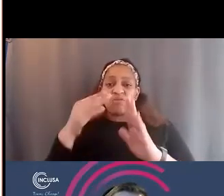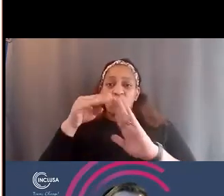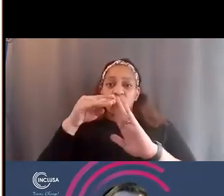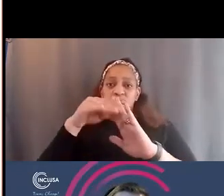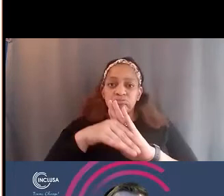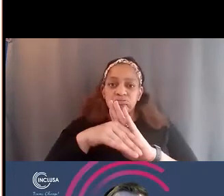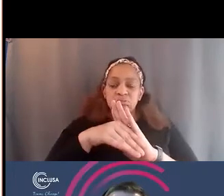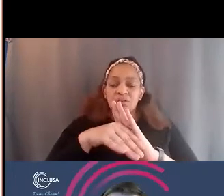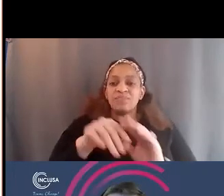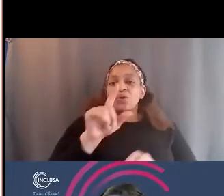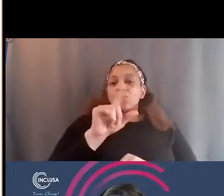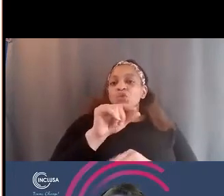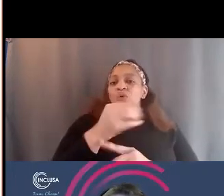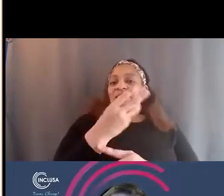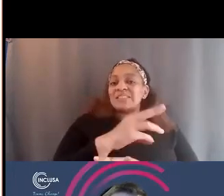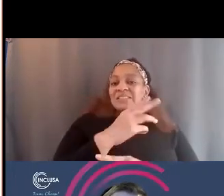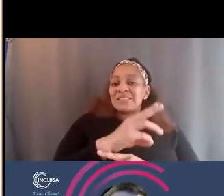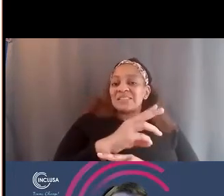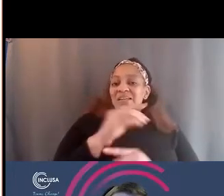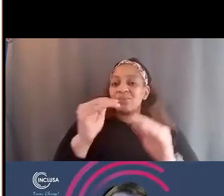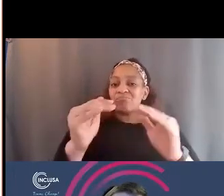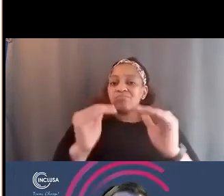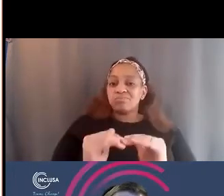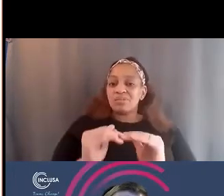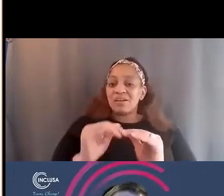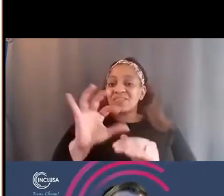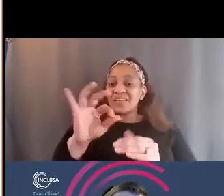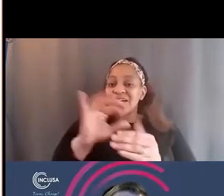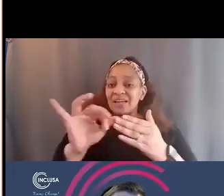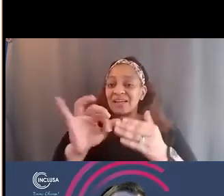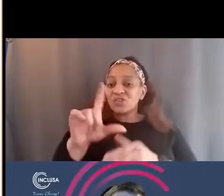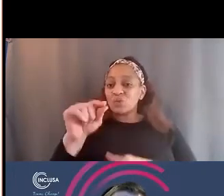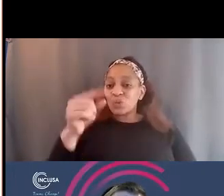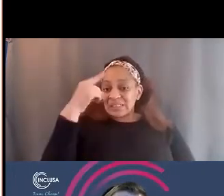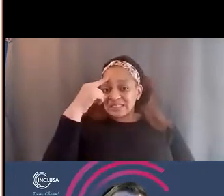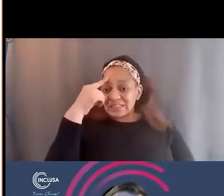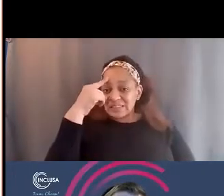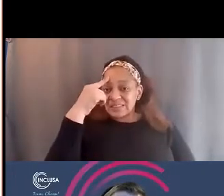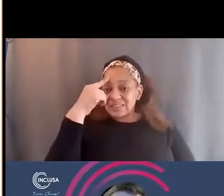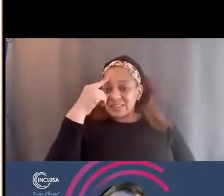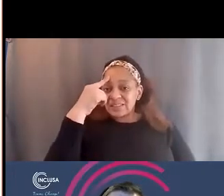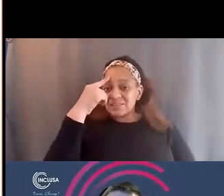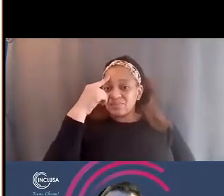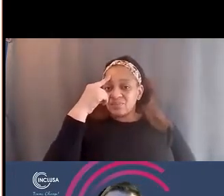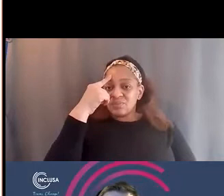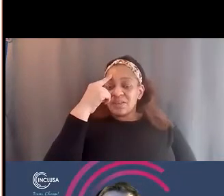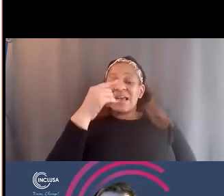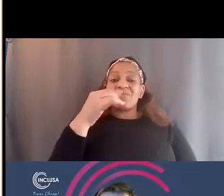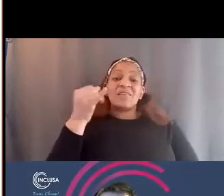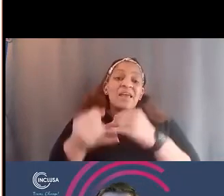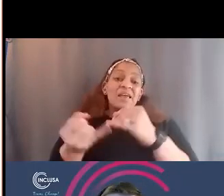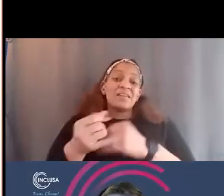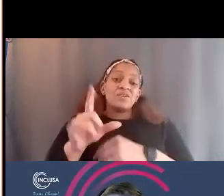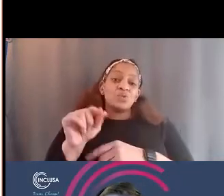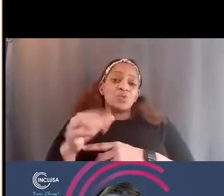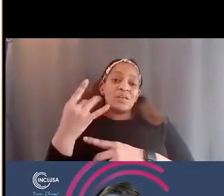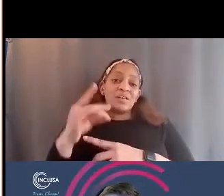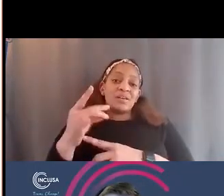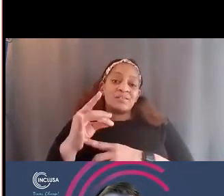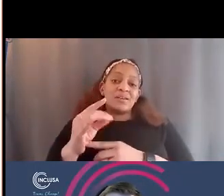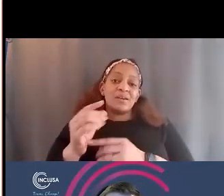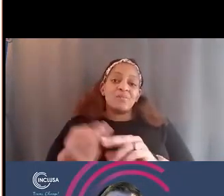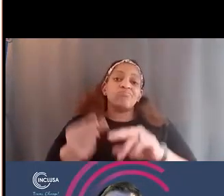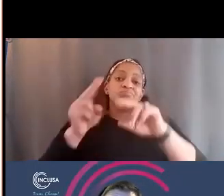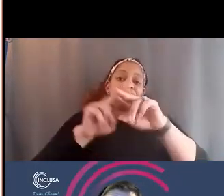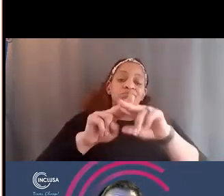down in 2016 to $9.70, and the end of 2018, we were up to